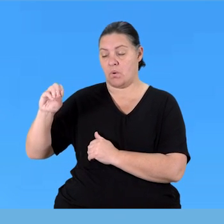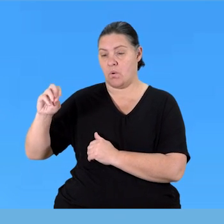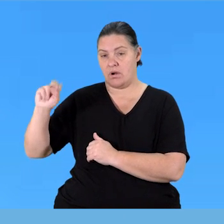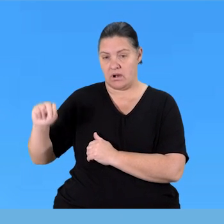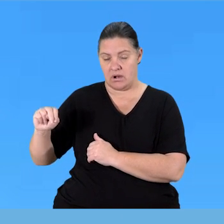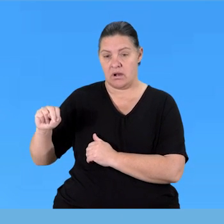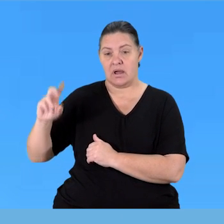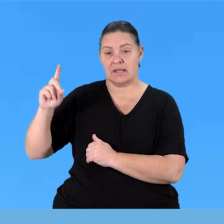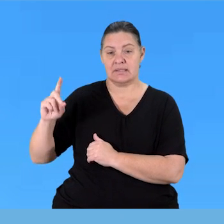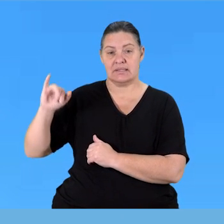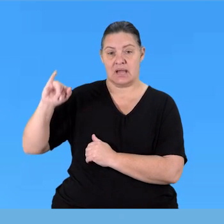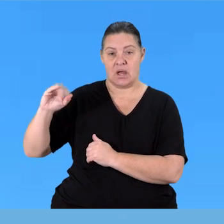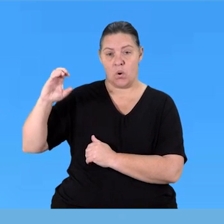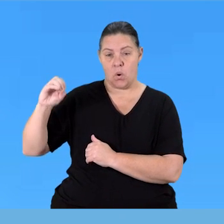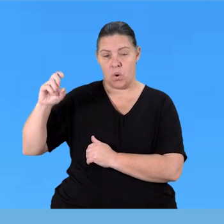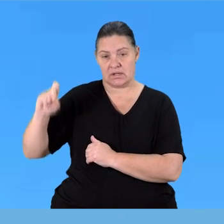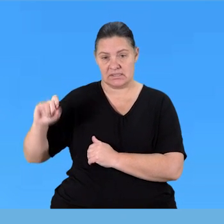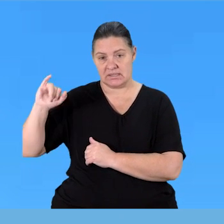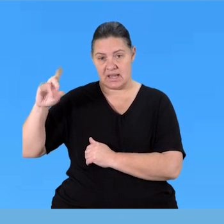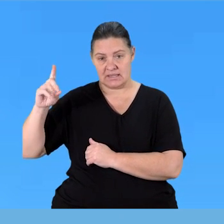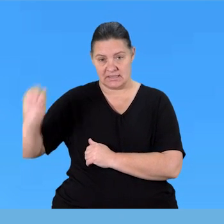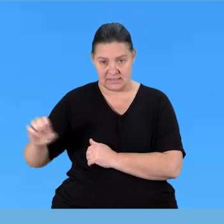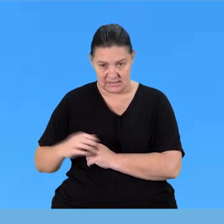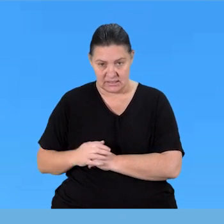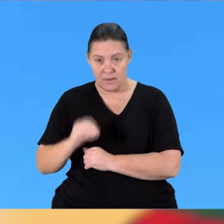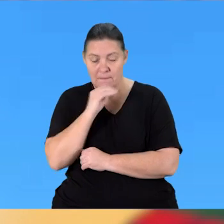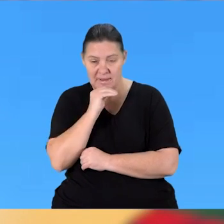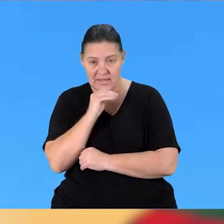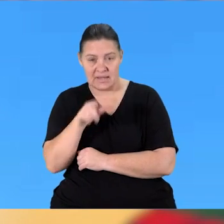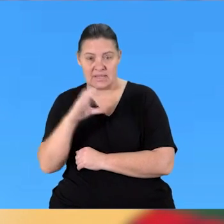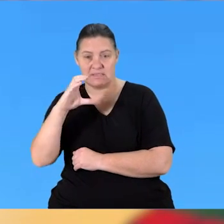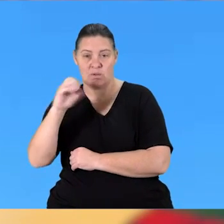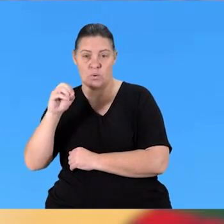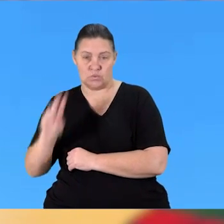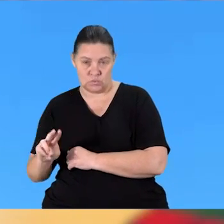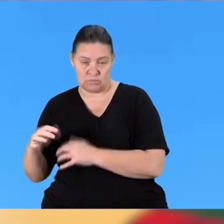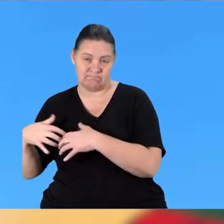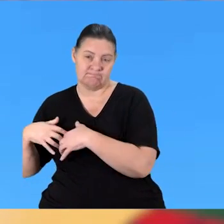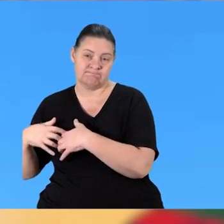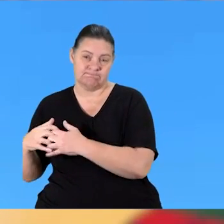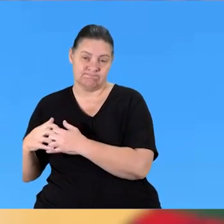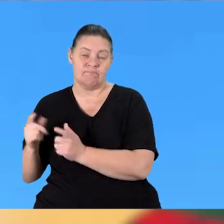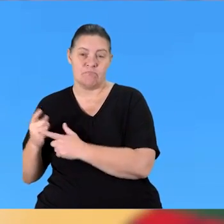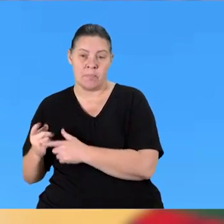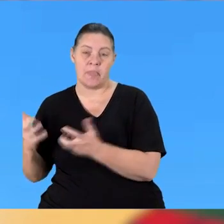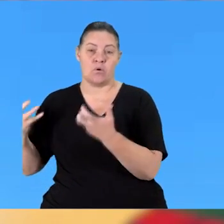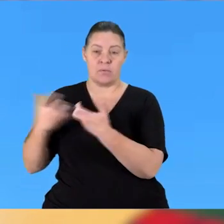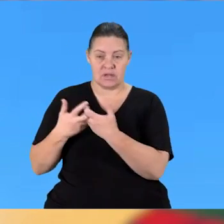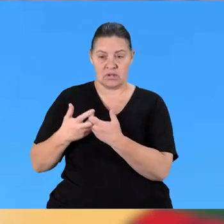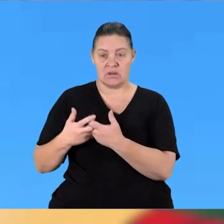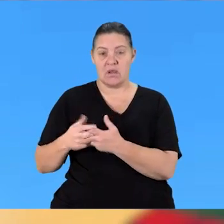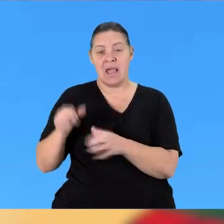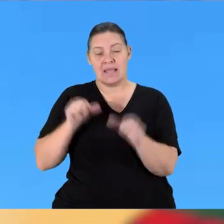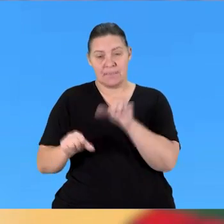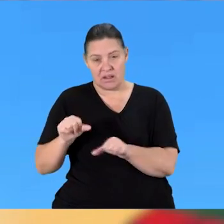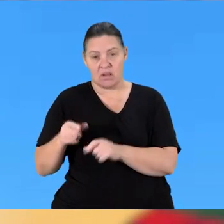which has a chemical formula of CO2, to show that this bond, this compound was formed by the